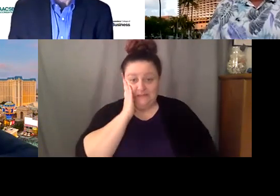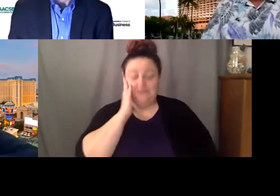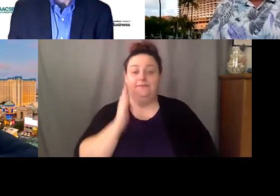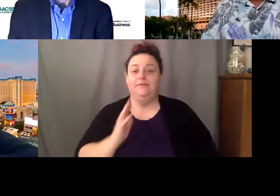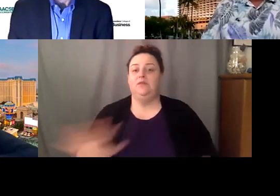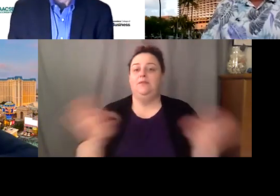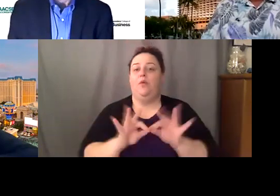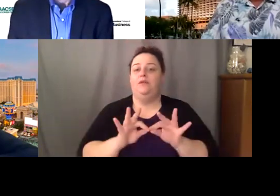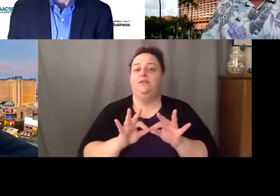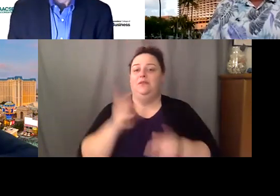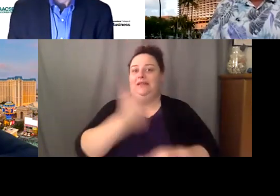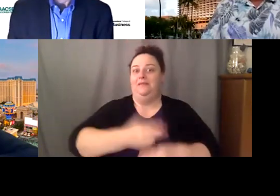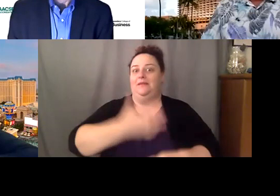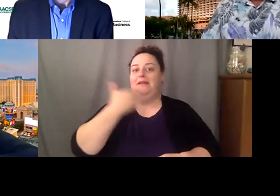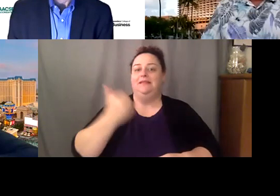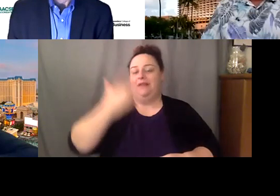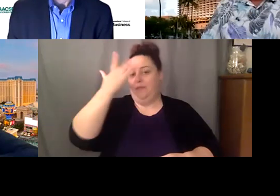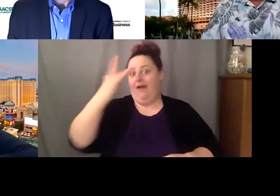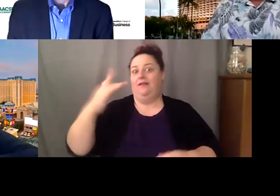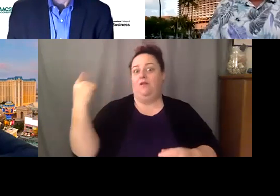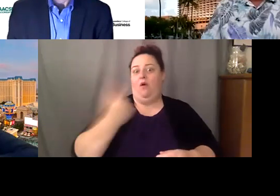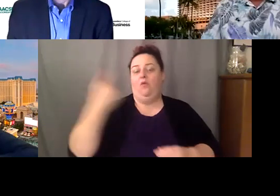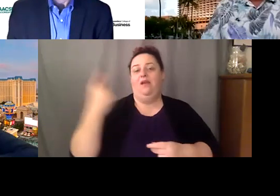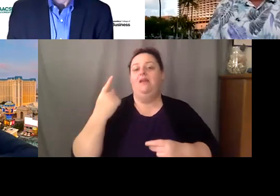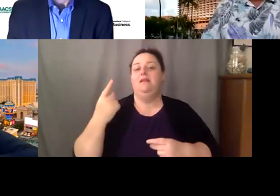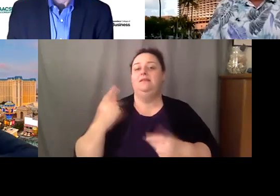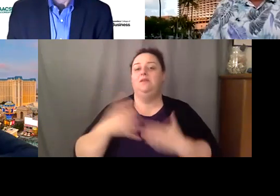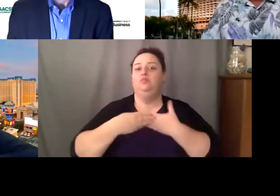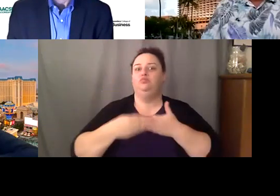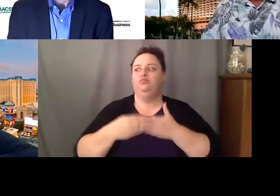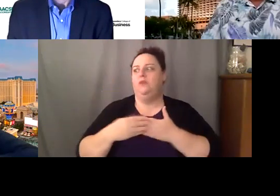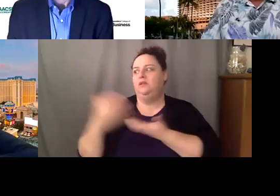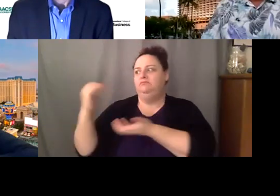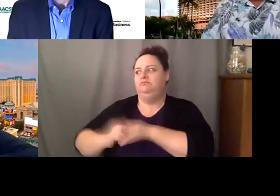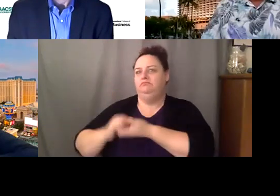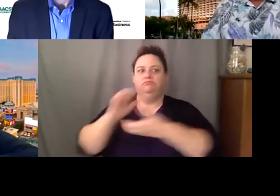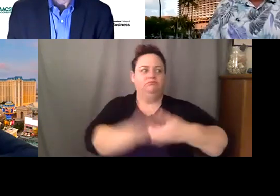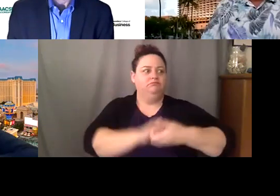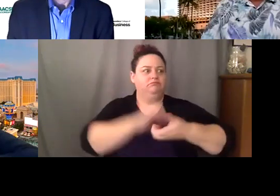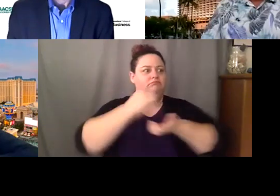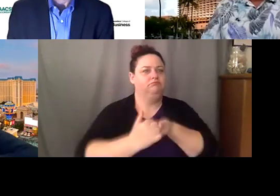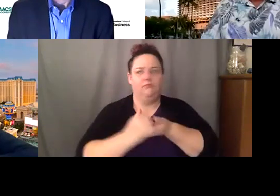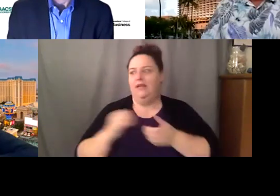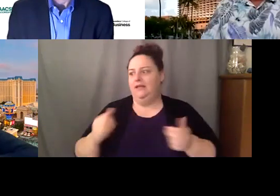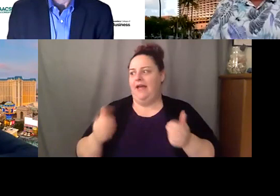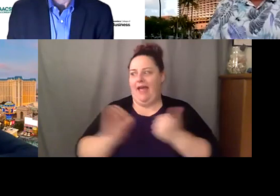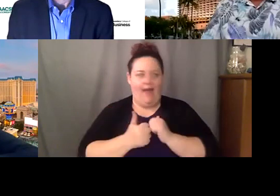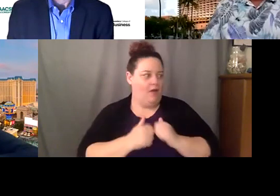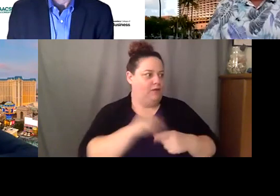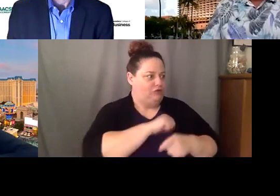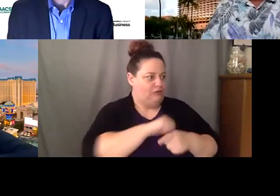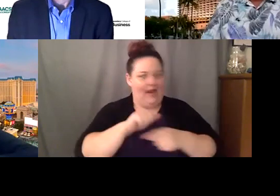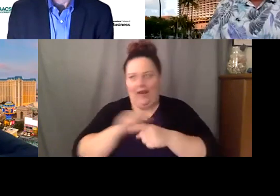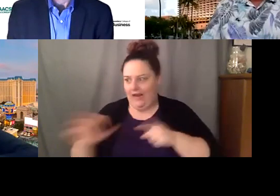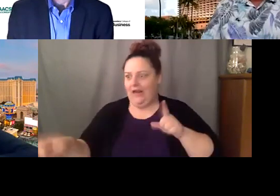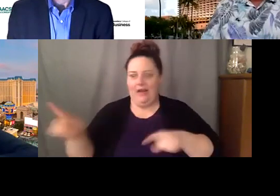your best and your brightest at all times. And that's something that we talk about in team huddles and weekly meetings